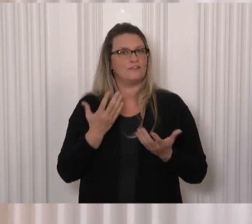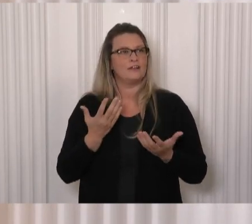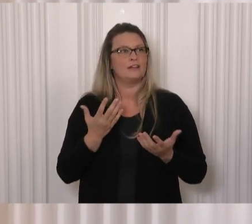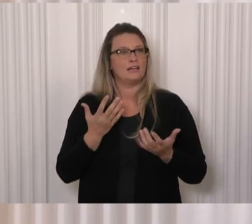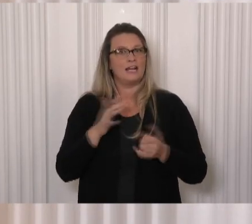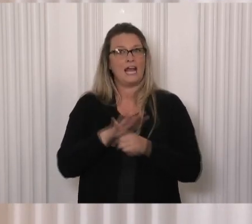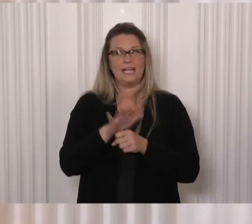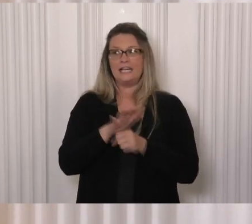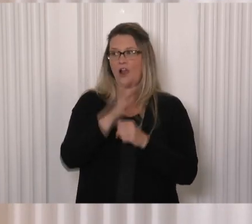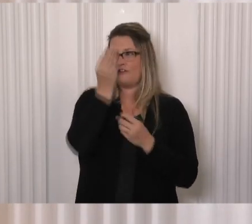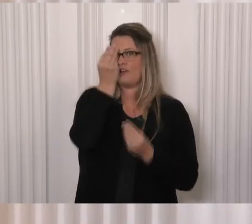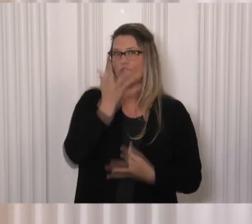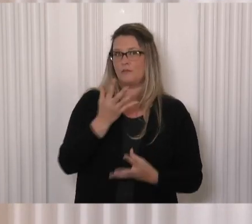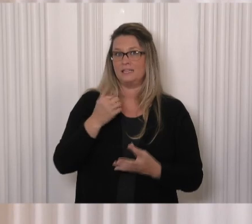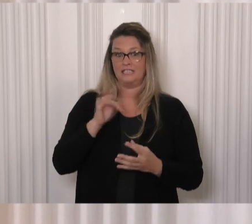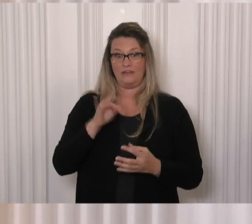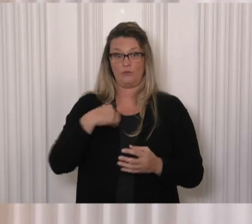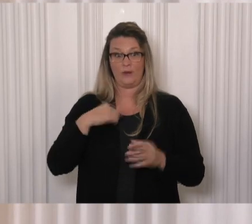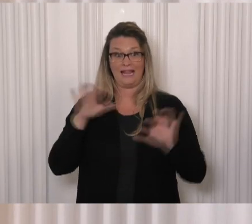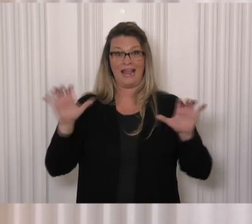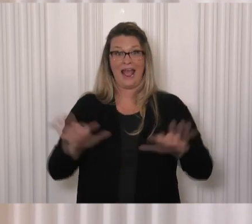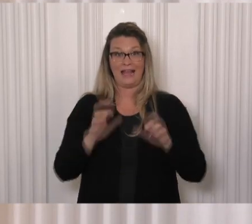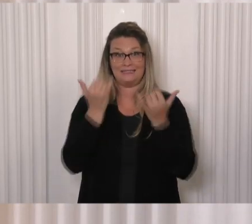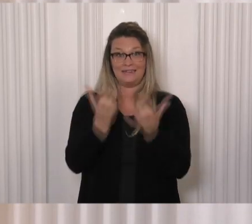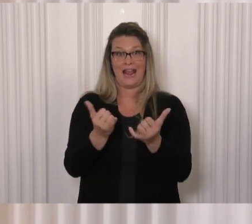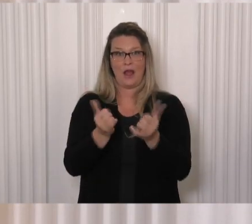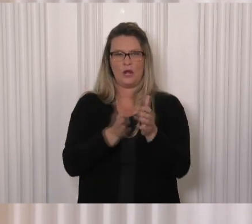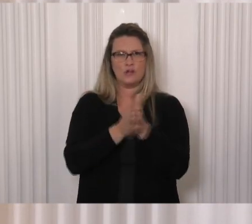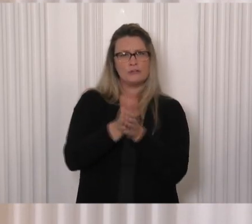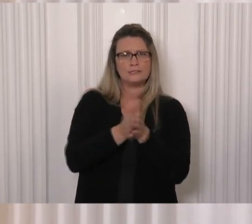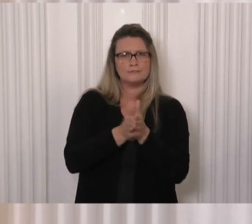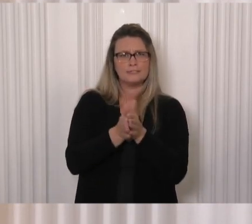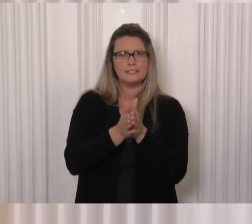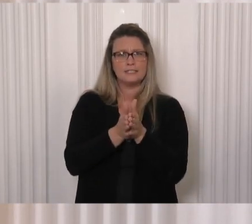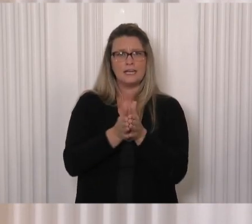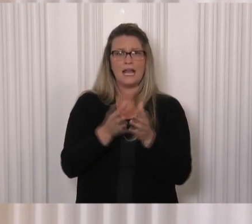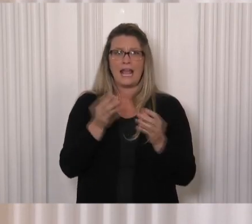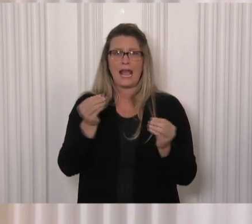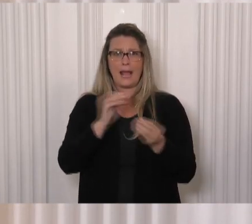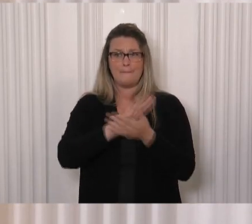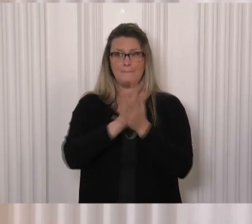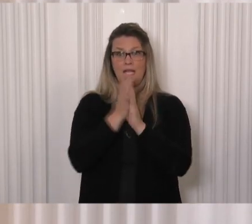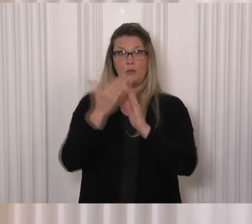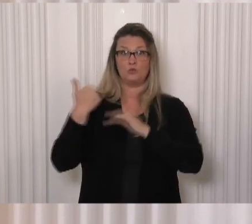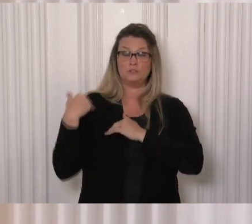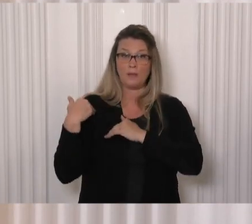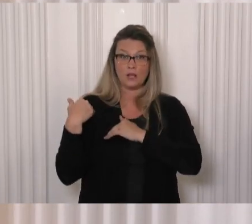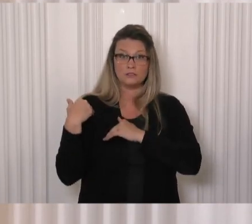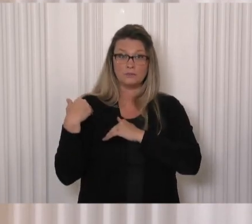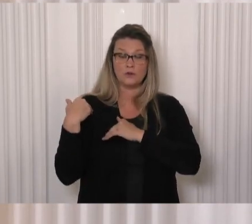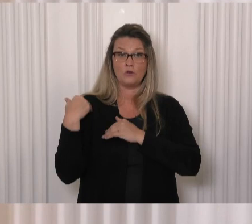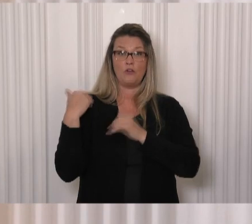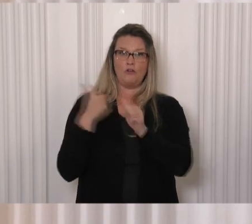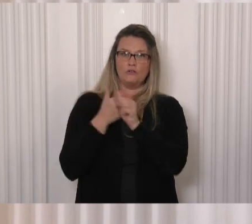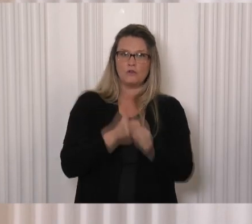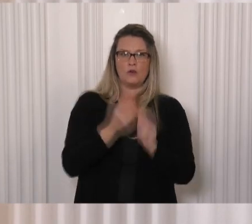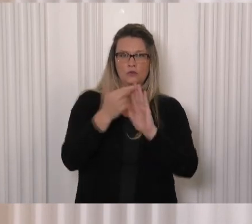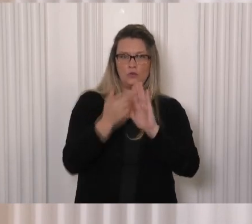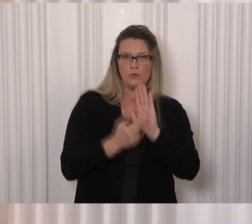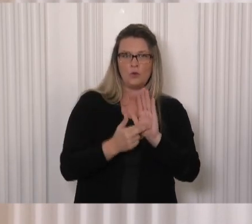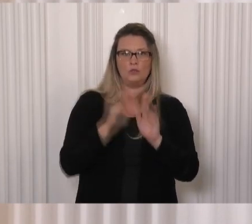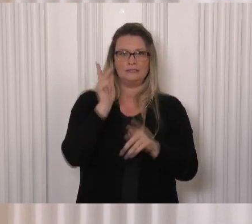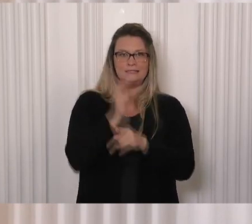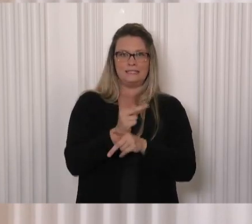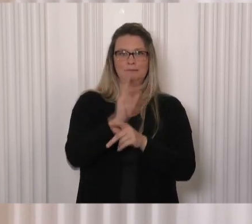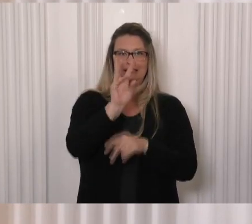if we act aggressively and act together and hold ourselves responsible, that we can continue to keep